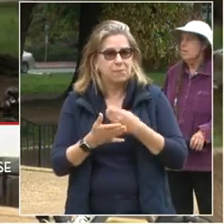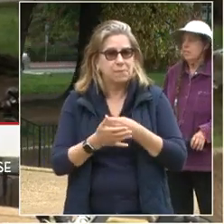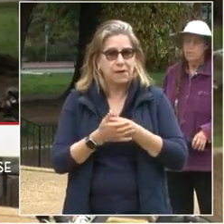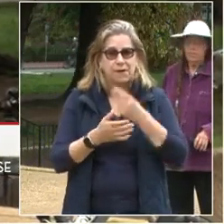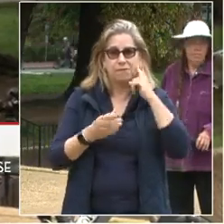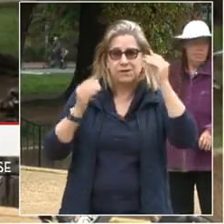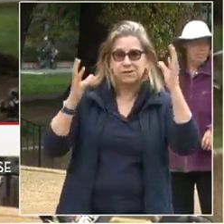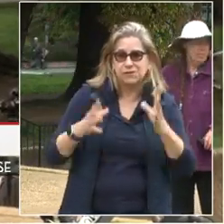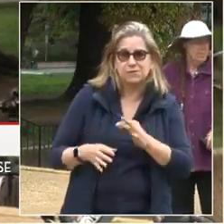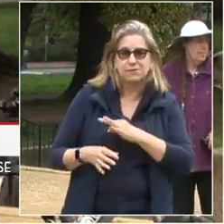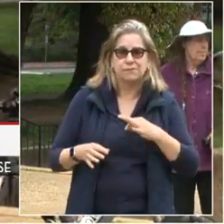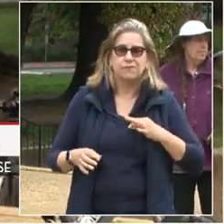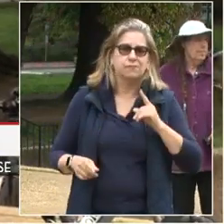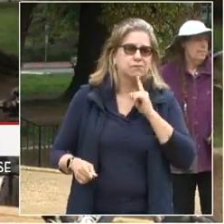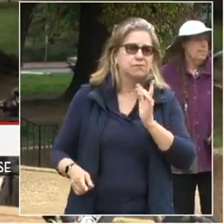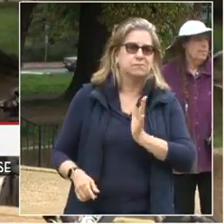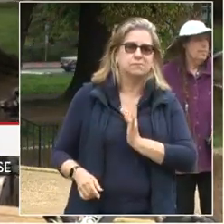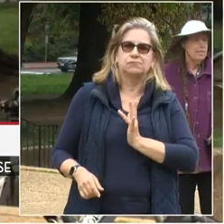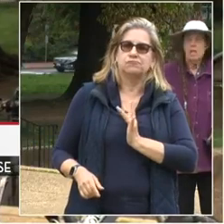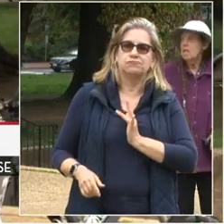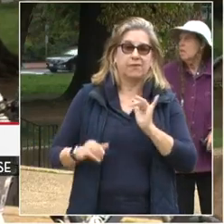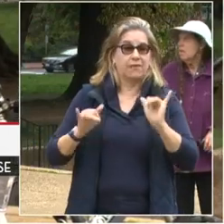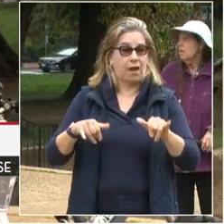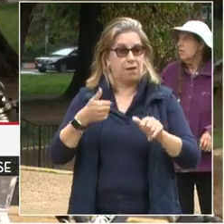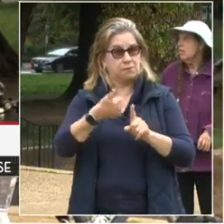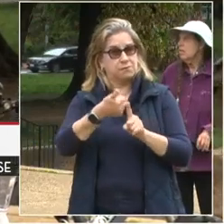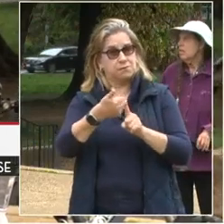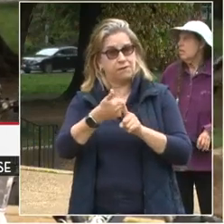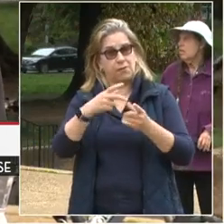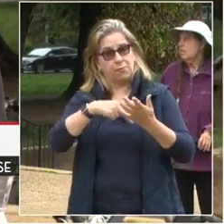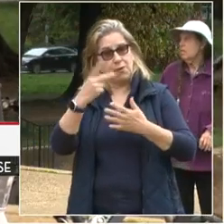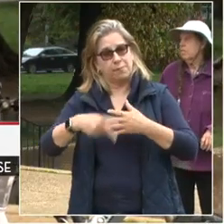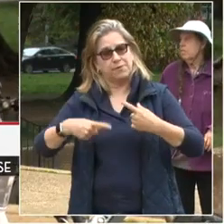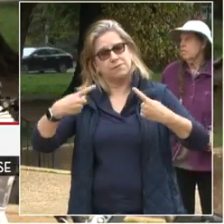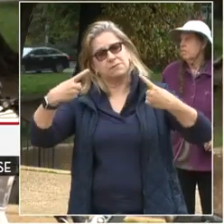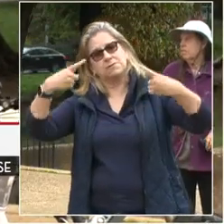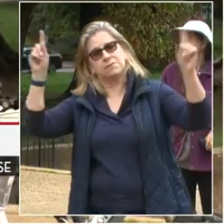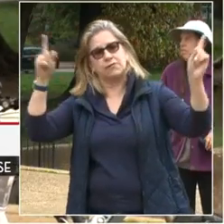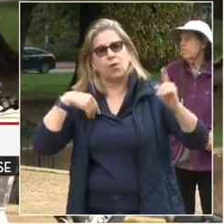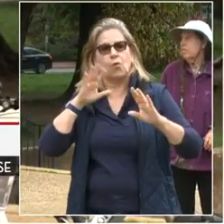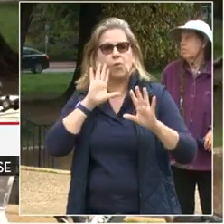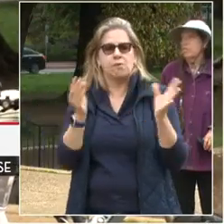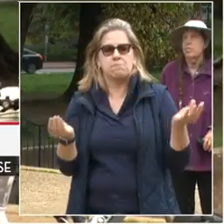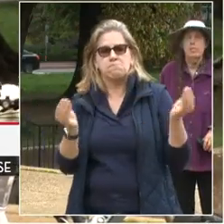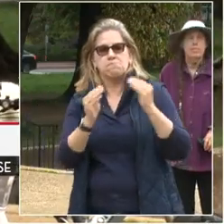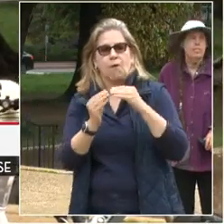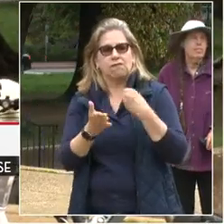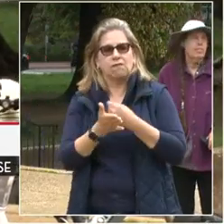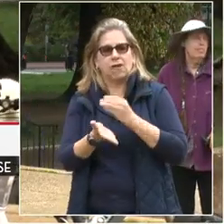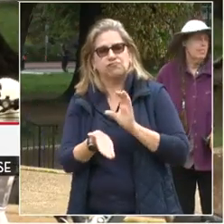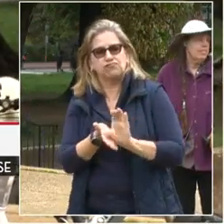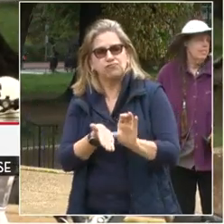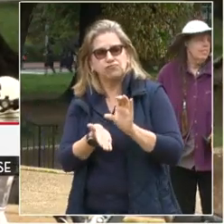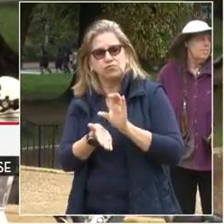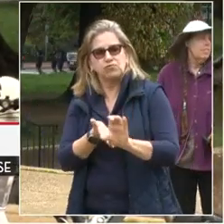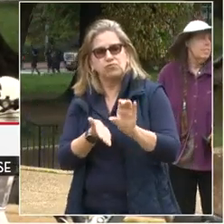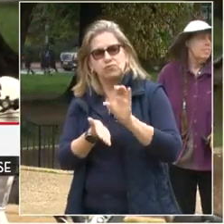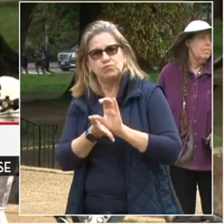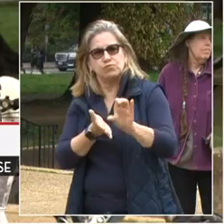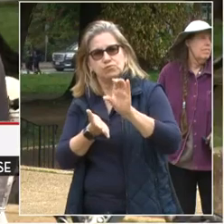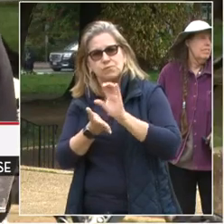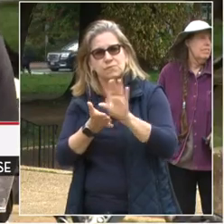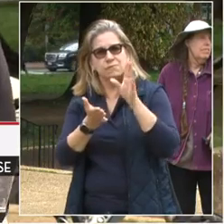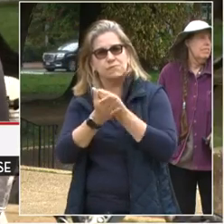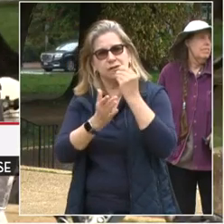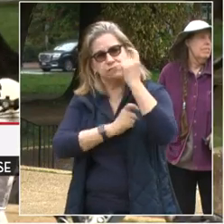and that's why we've just added more funding to continue the program and offer it to even more of our educators throughout the district. We